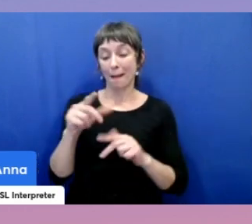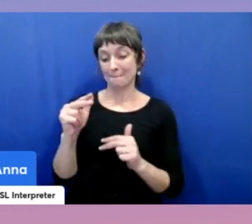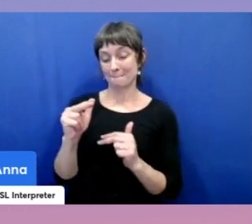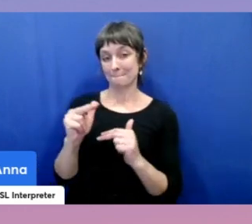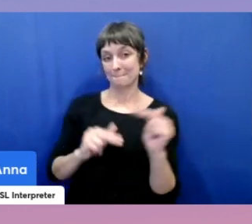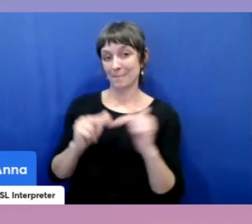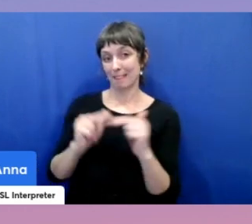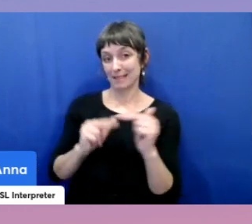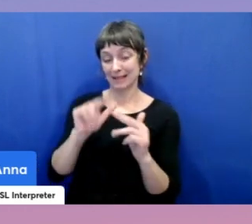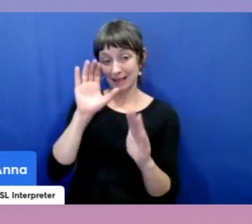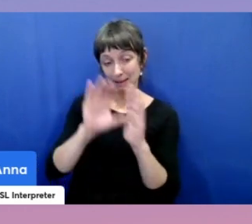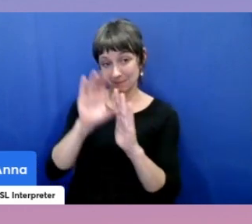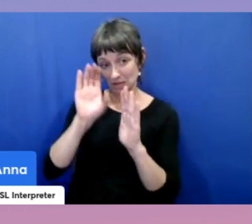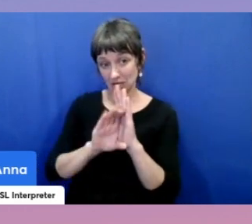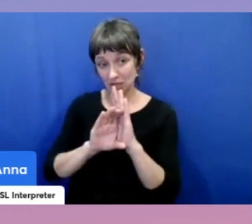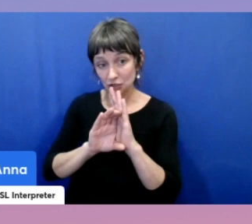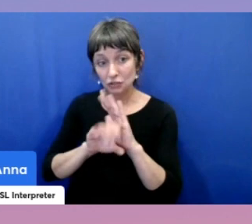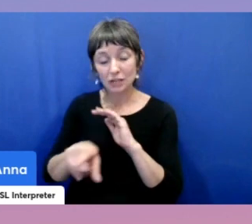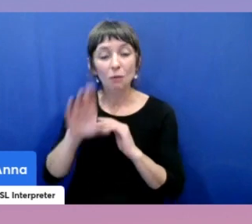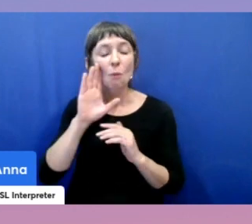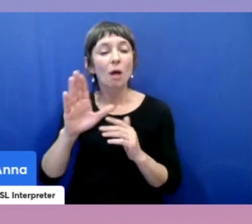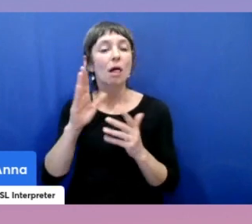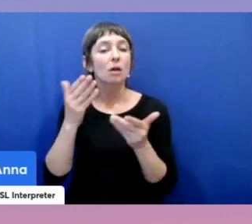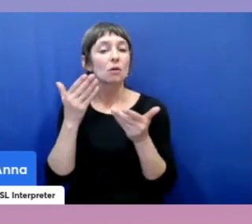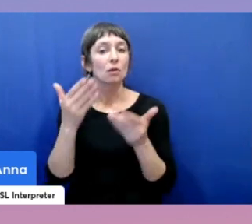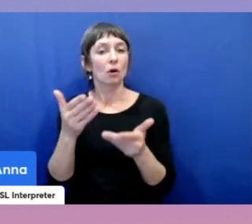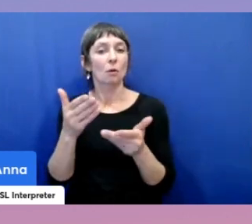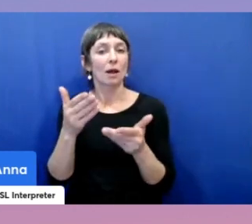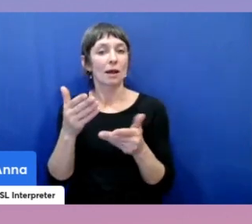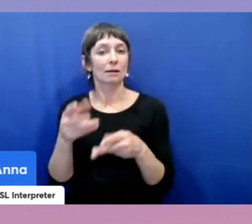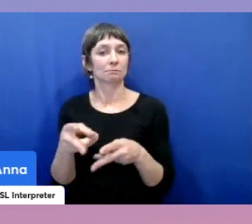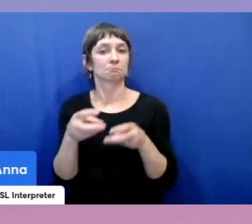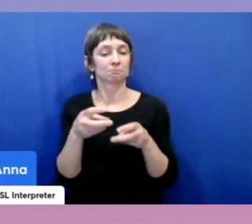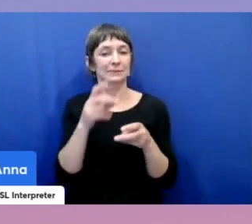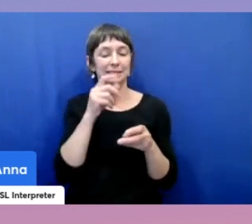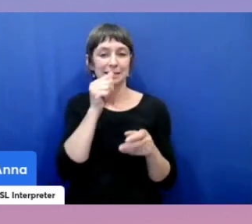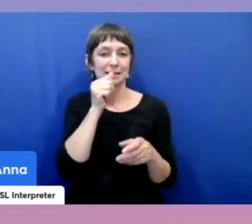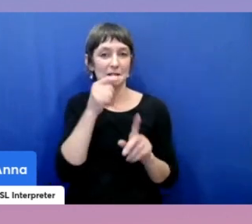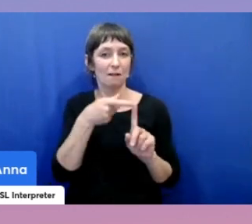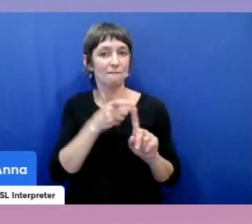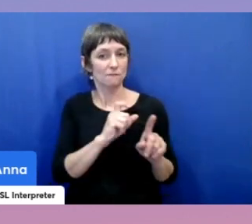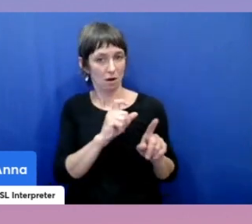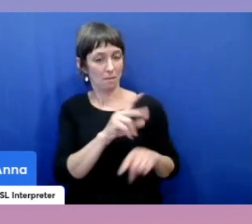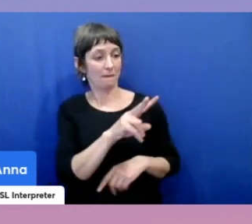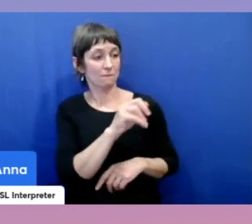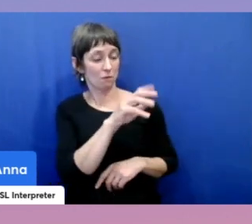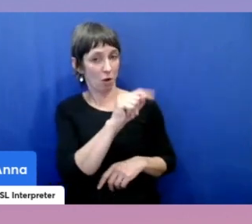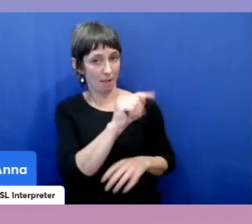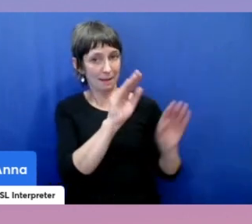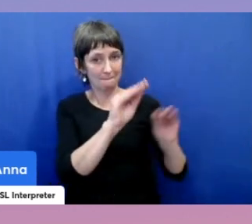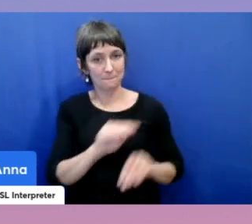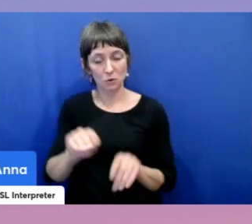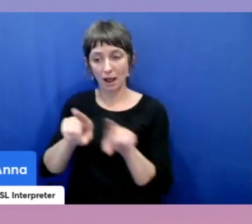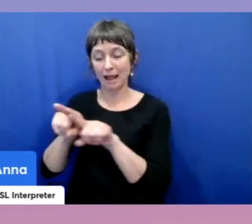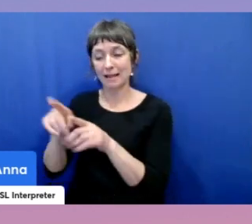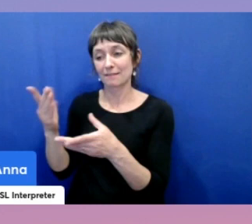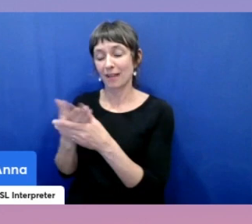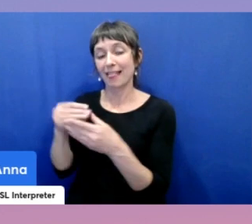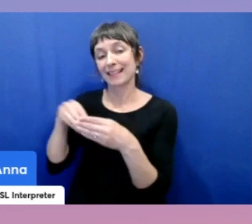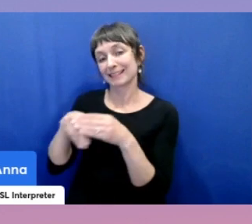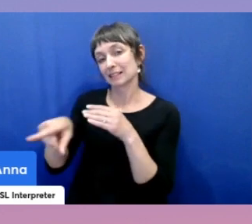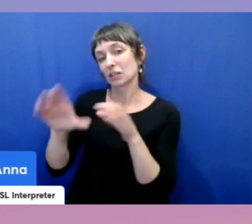image, GB will get the secret from the Vault and put it as a file into